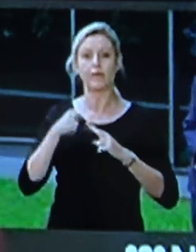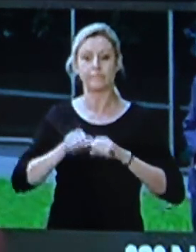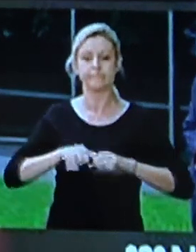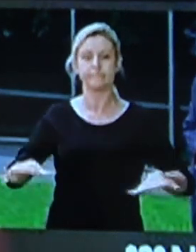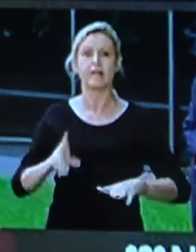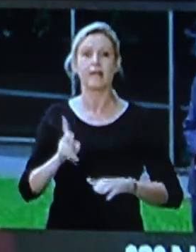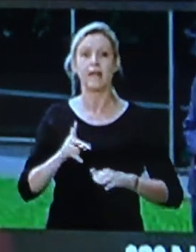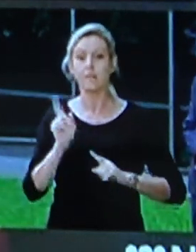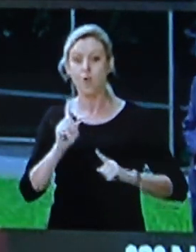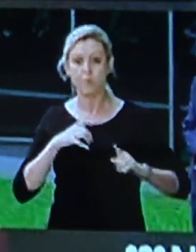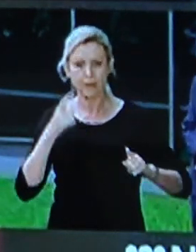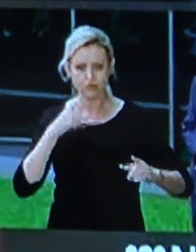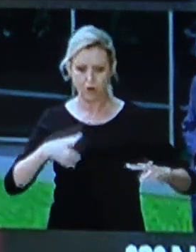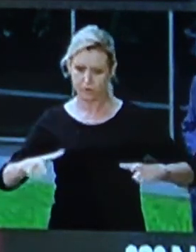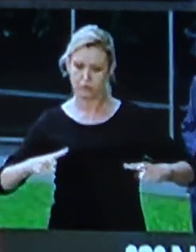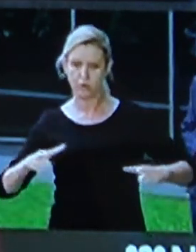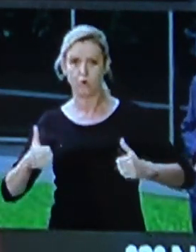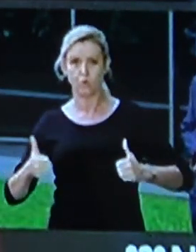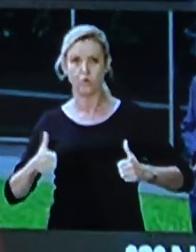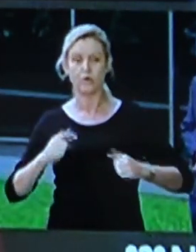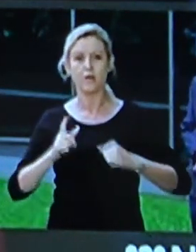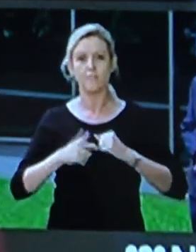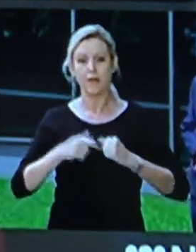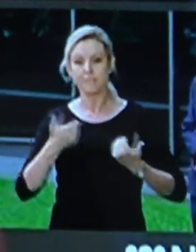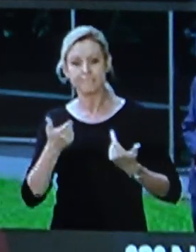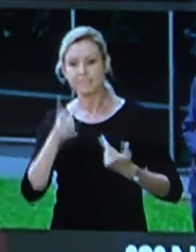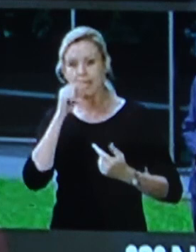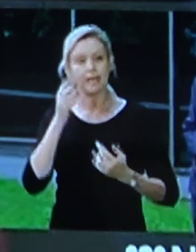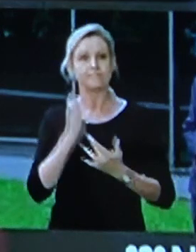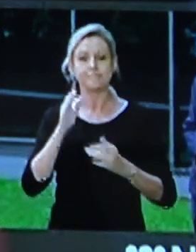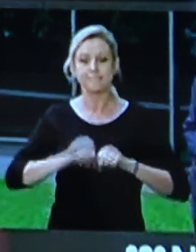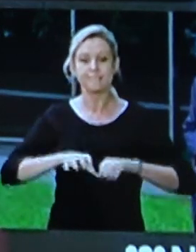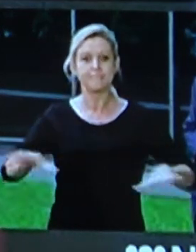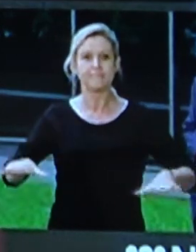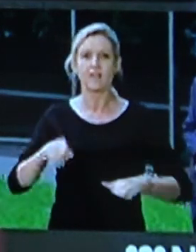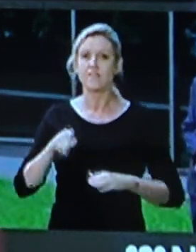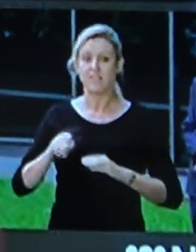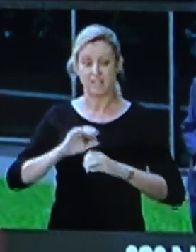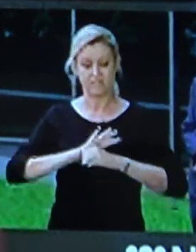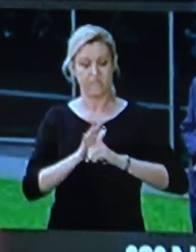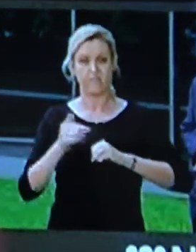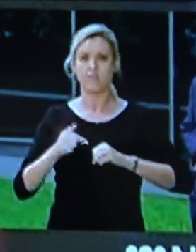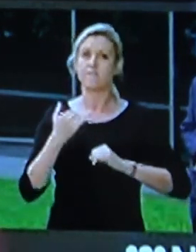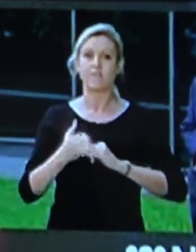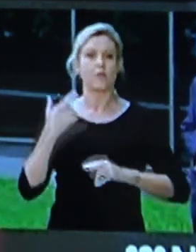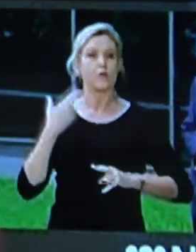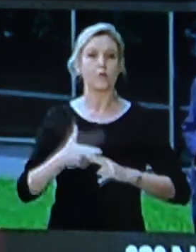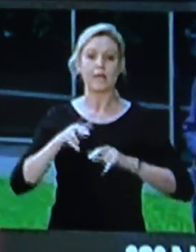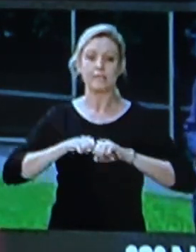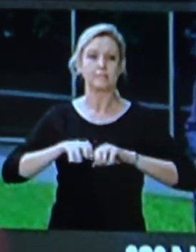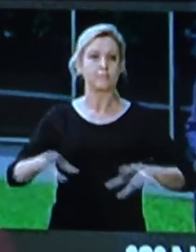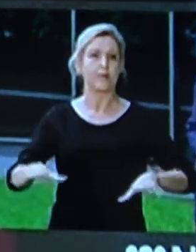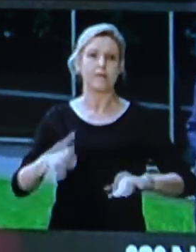the spread, but we know we can't do that forever because this virus is virulent. It spreads really, really quickly and